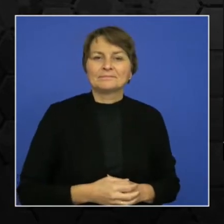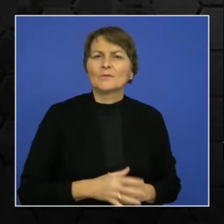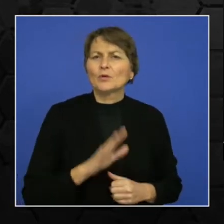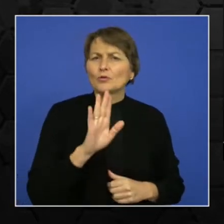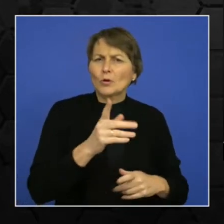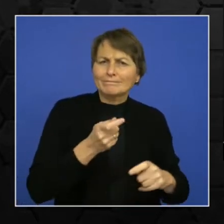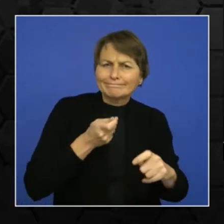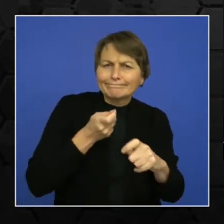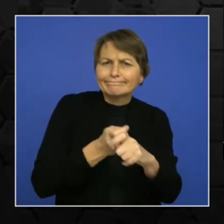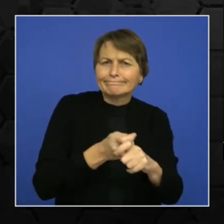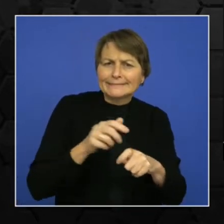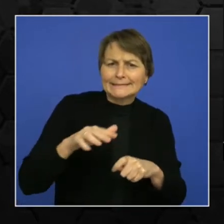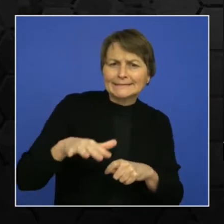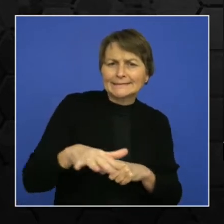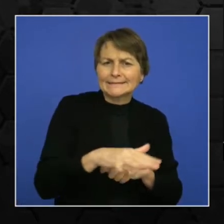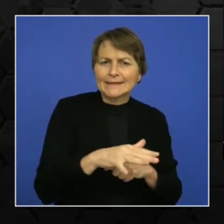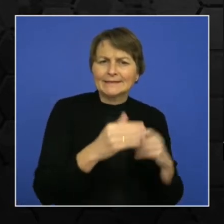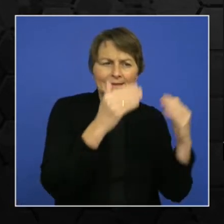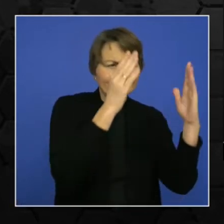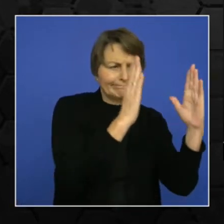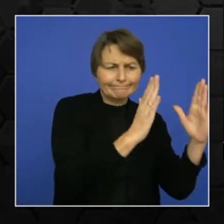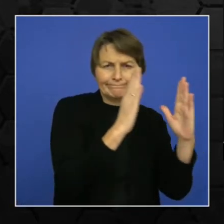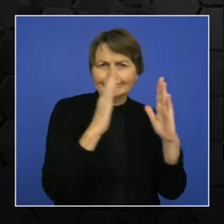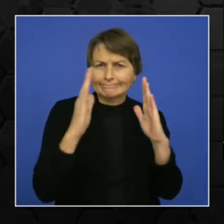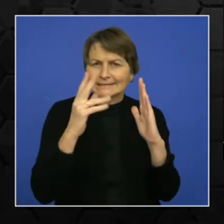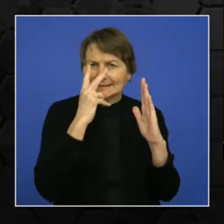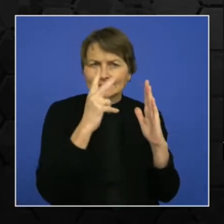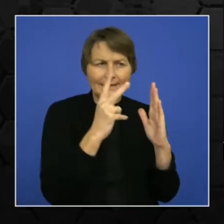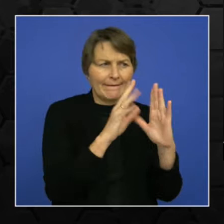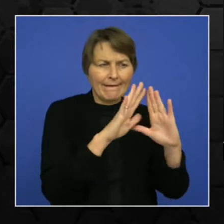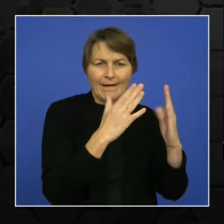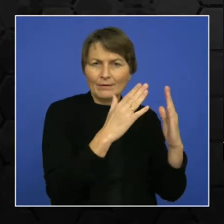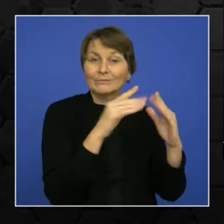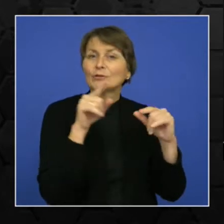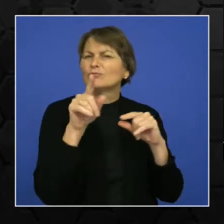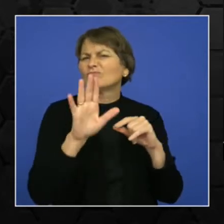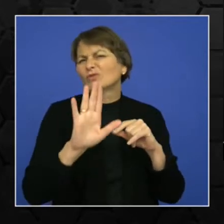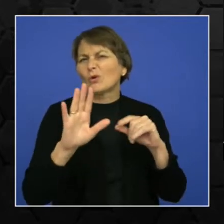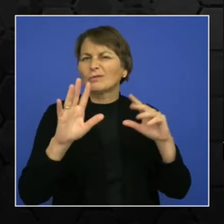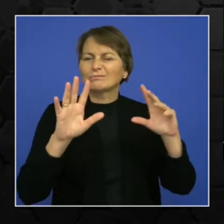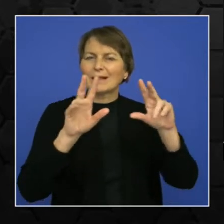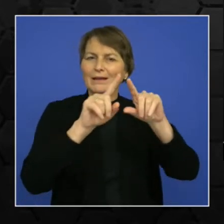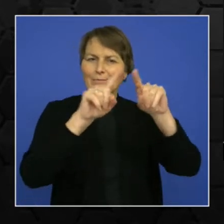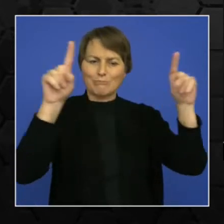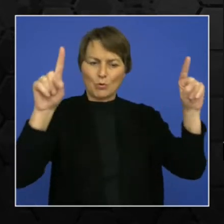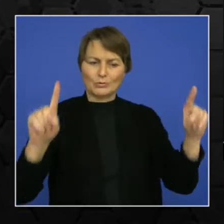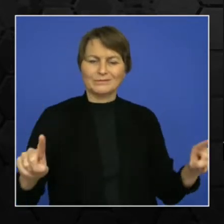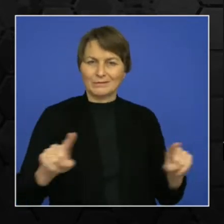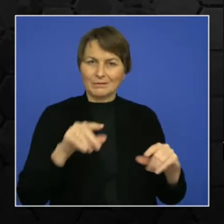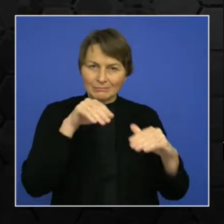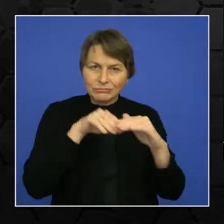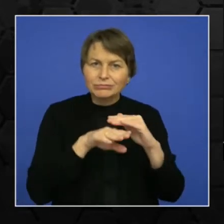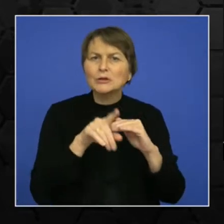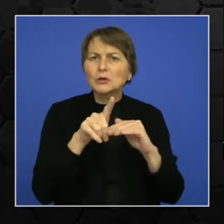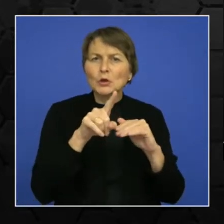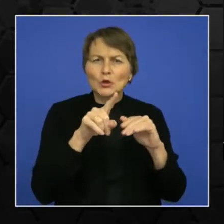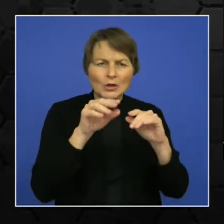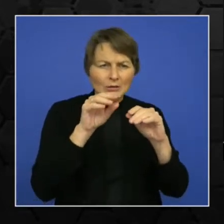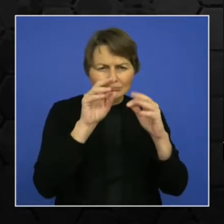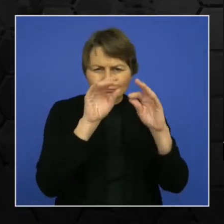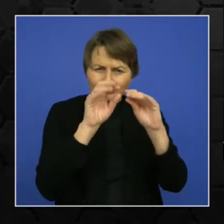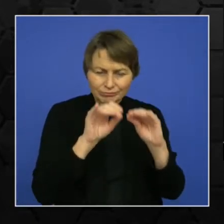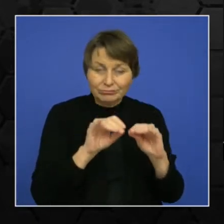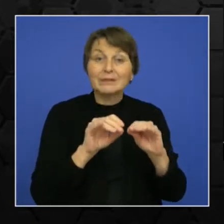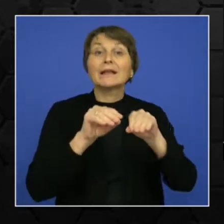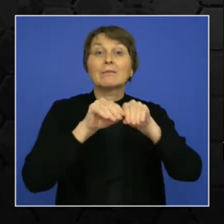configured built-in capabilities. And this is your portal. Basically, this is where you'll be working with once you're done creating